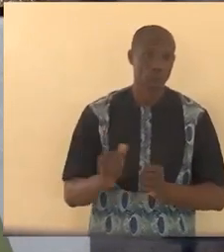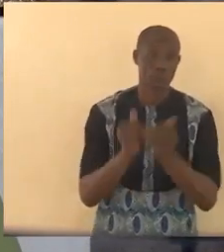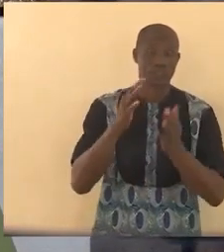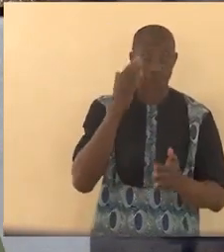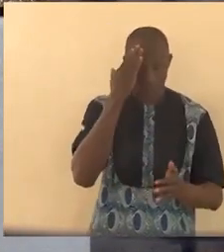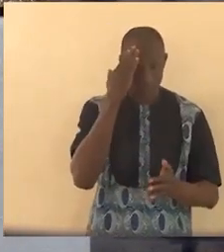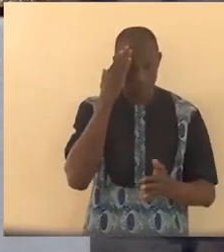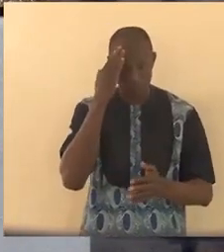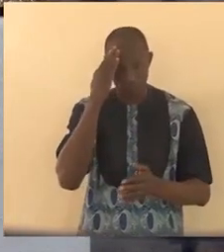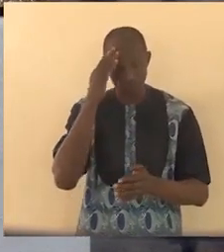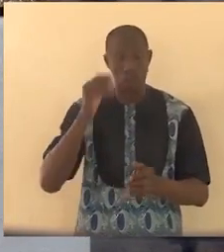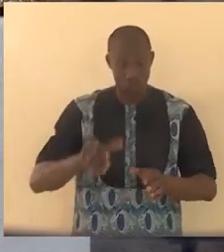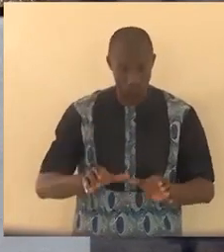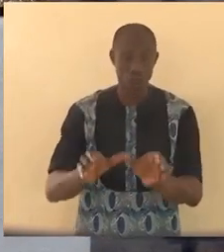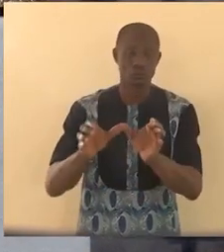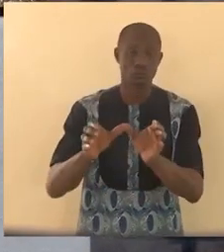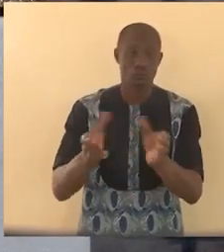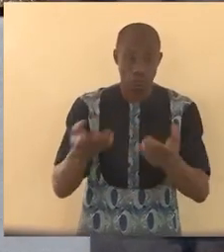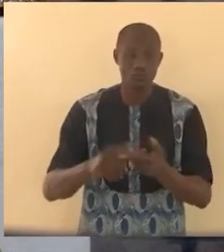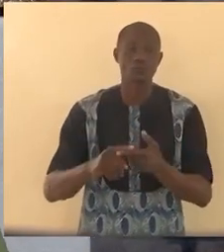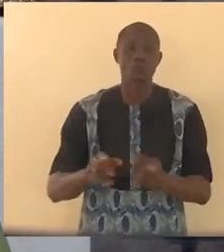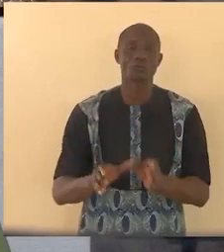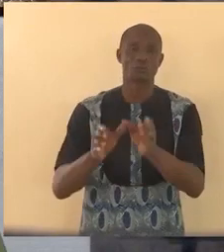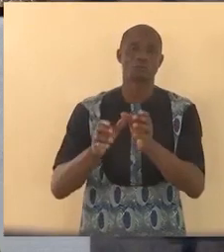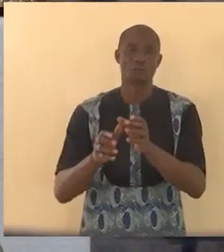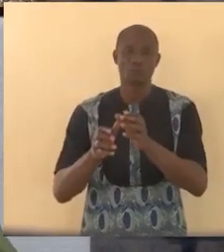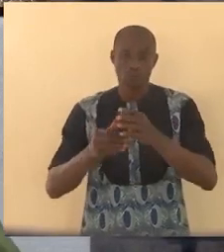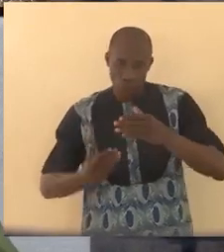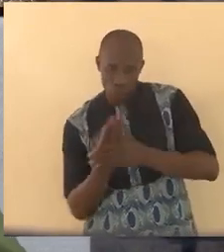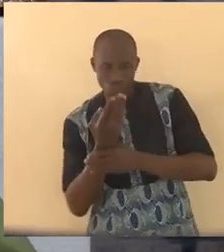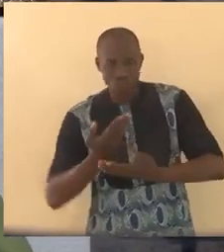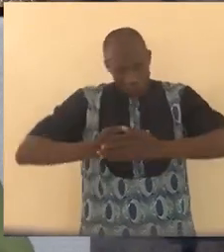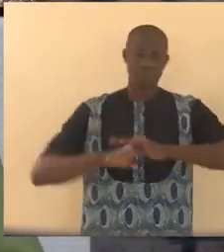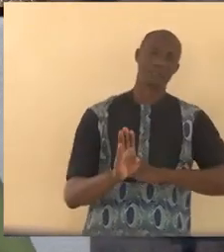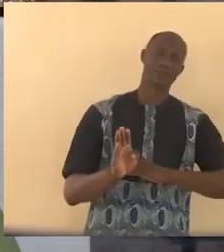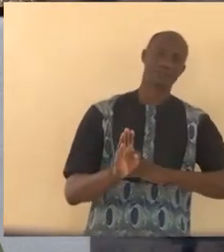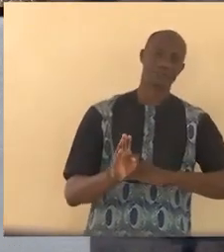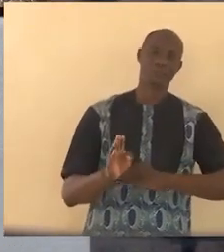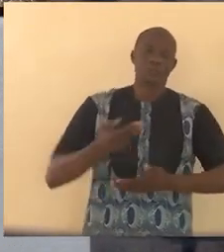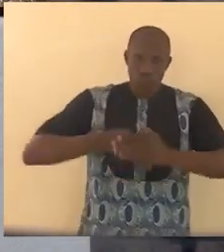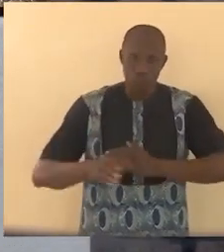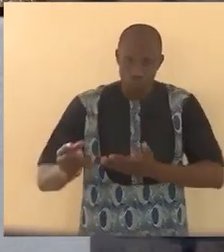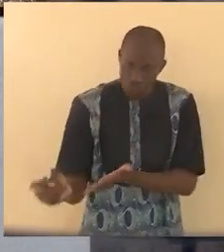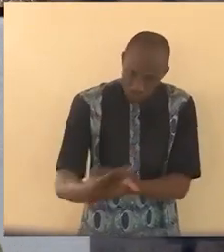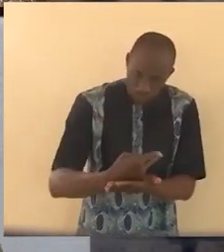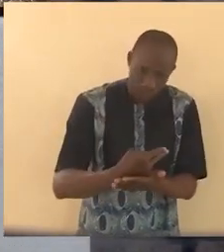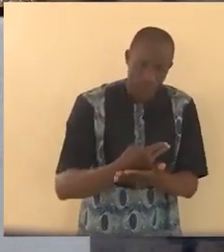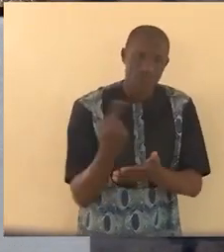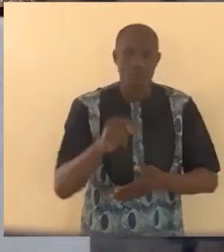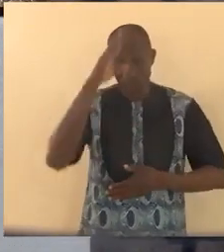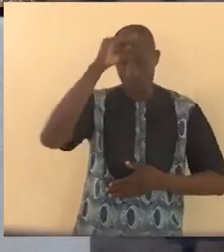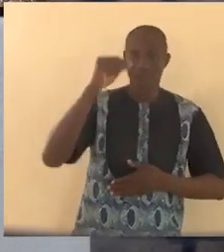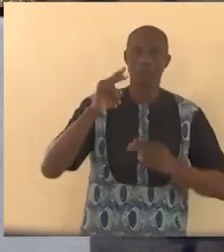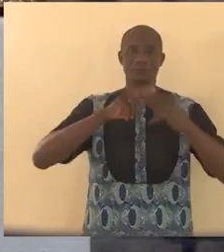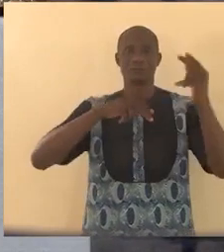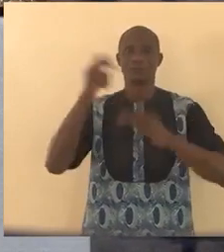Impulsively, we seek to live on through what? Through procreation, through heredity. So the man